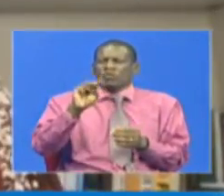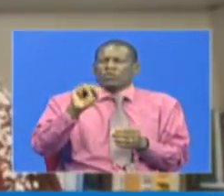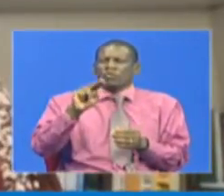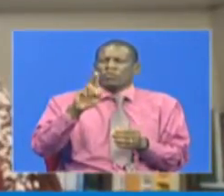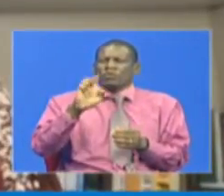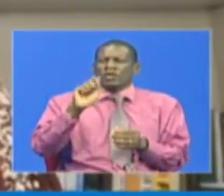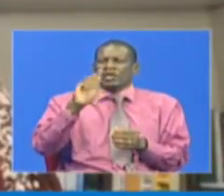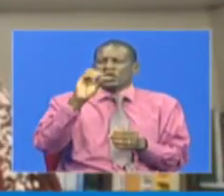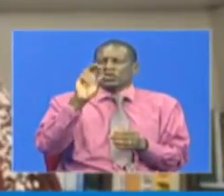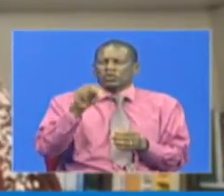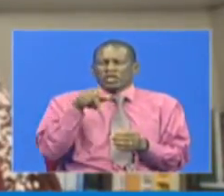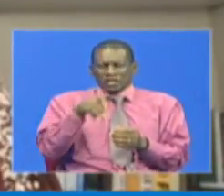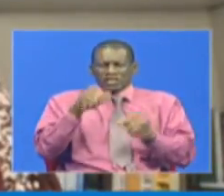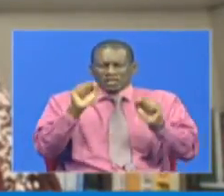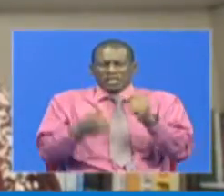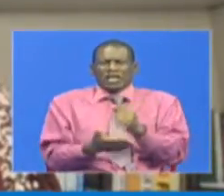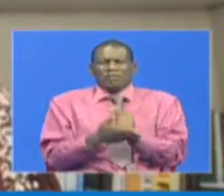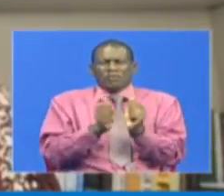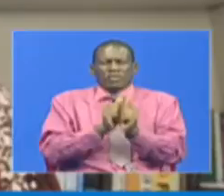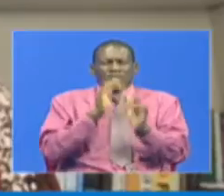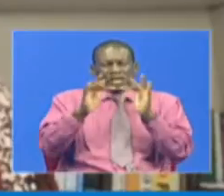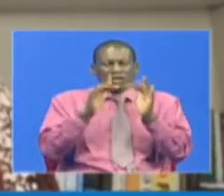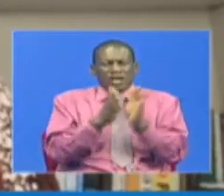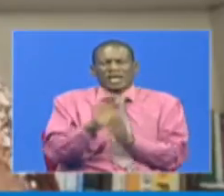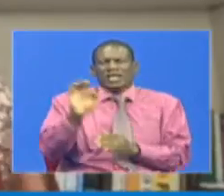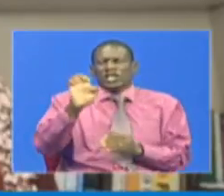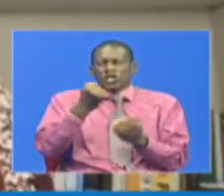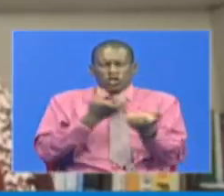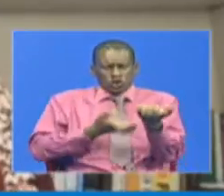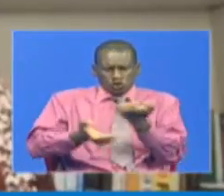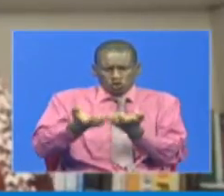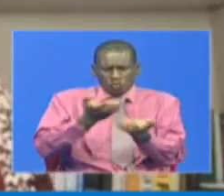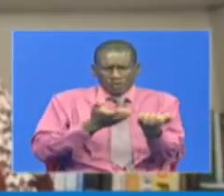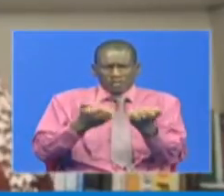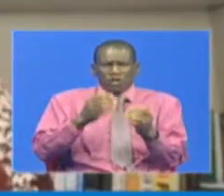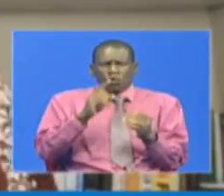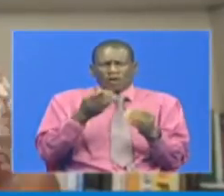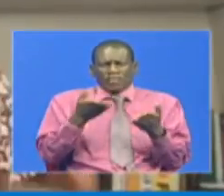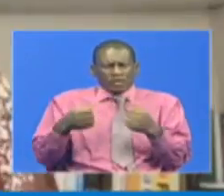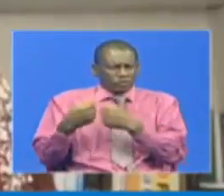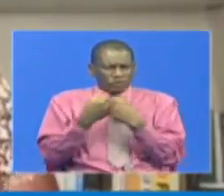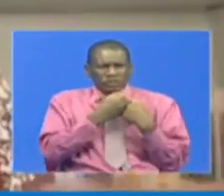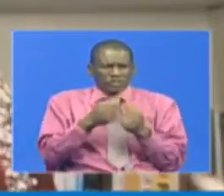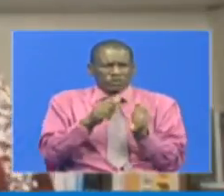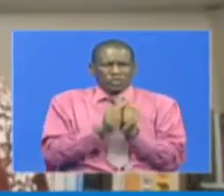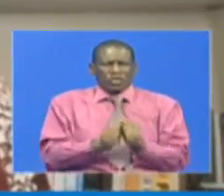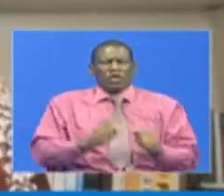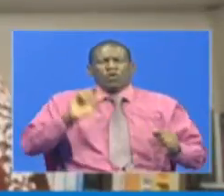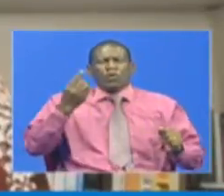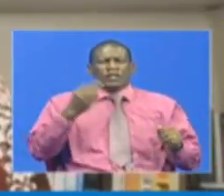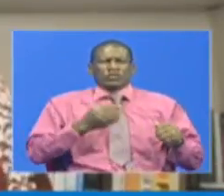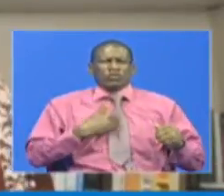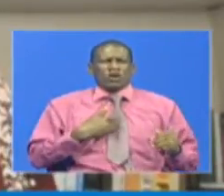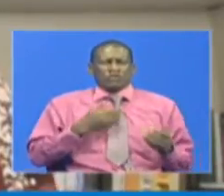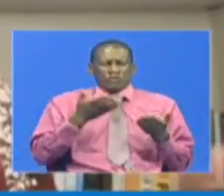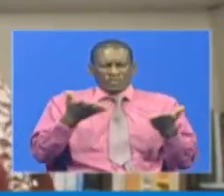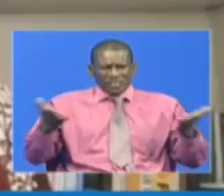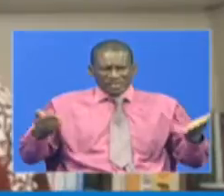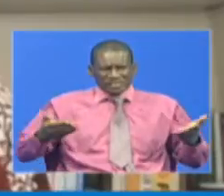with the internet and the e-commerce reach. Because one of the things that we've struggled with is once you put your product